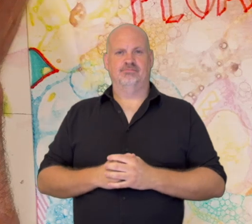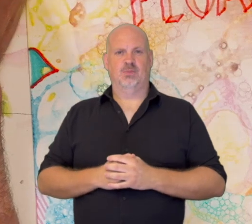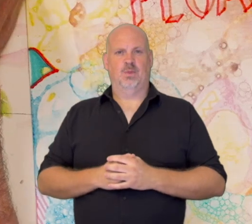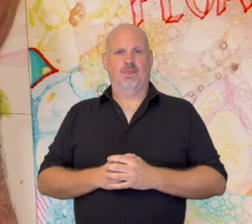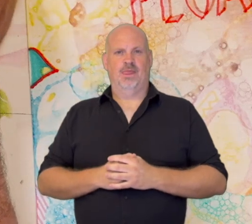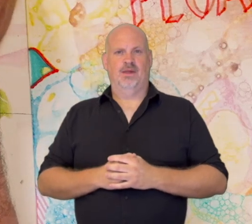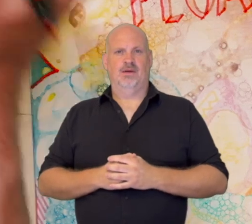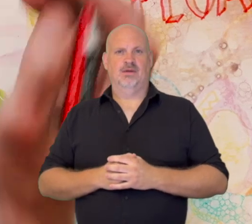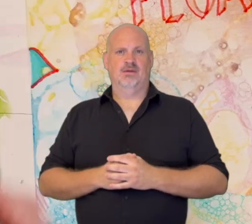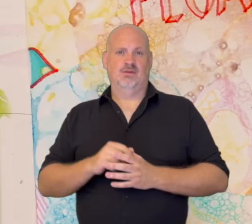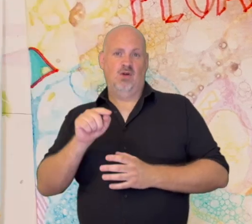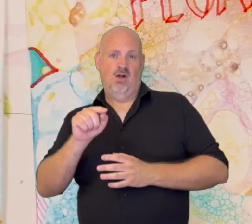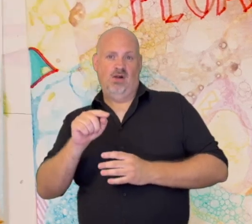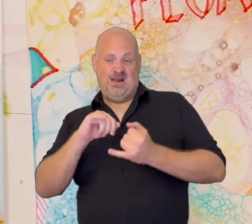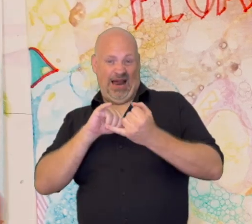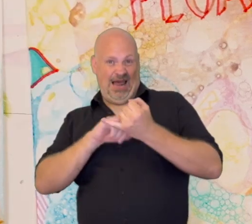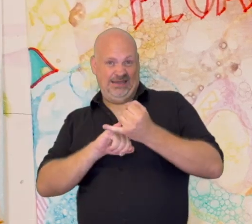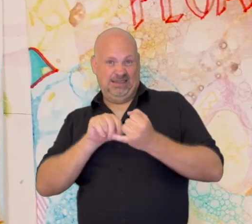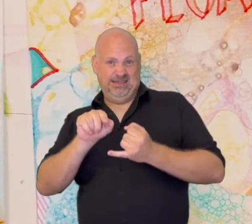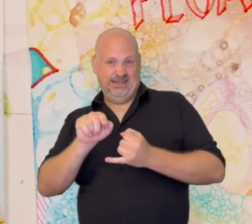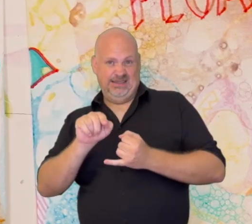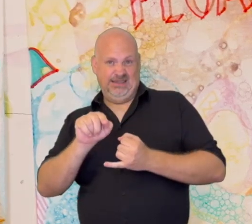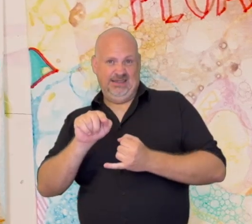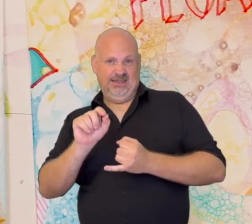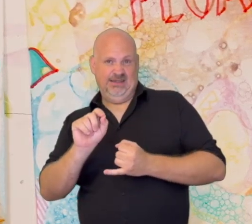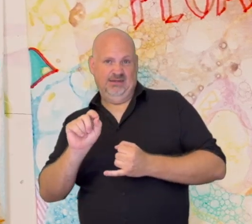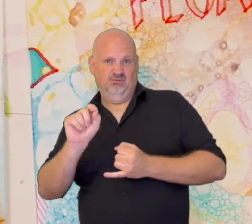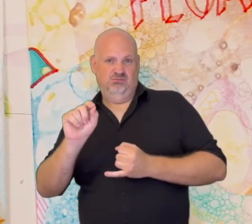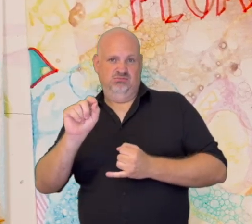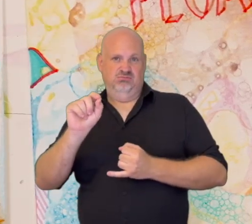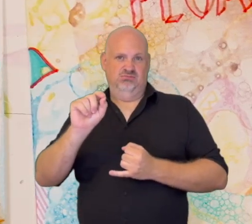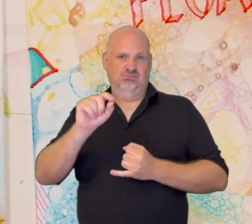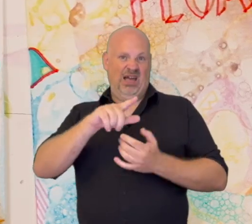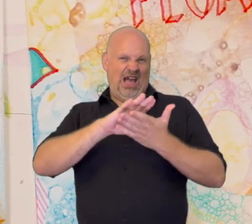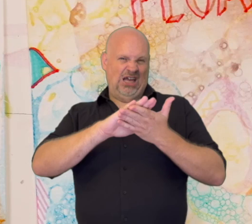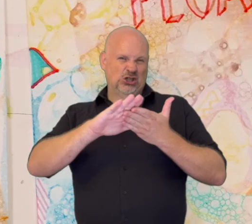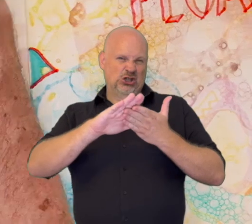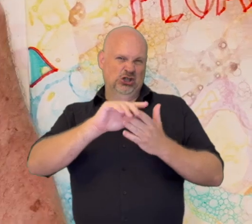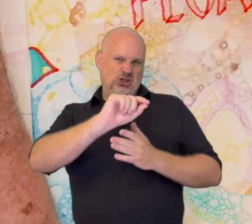this text of it. So if you go from that S, maybe that top of that H,